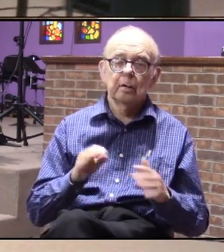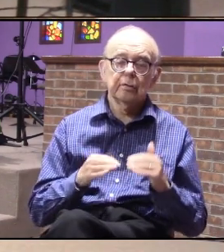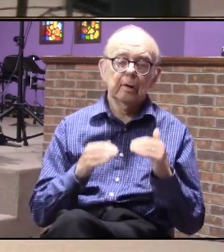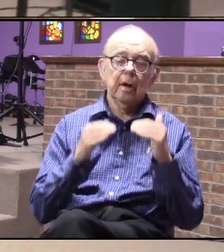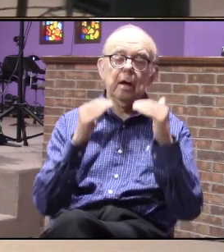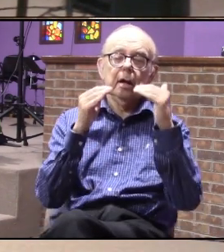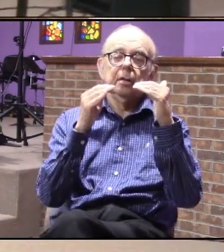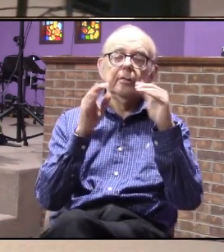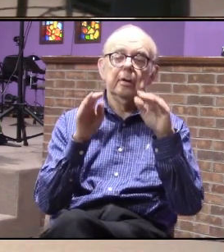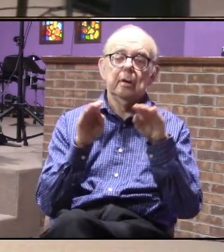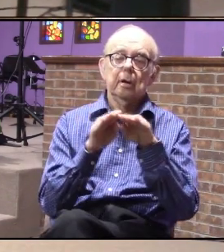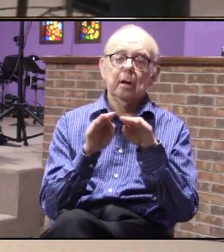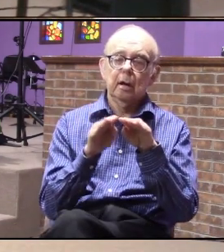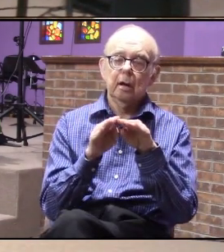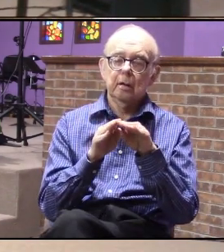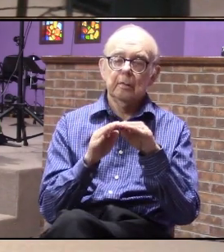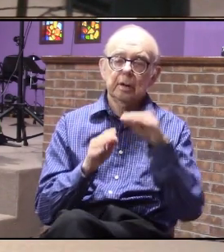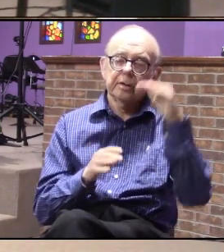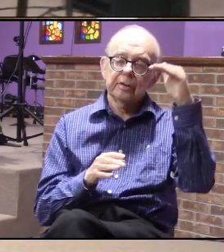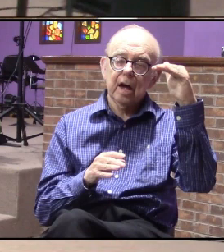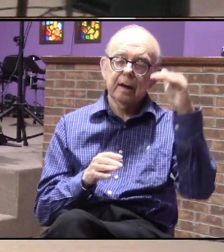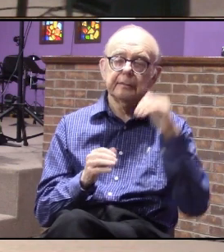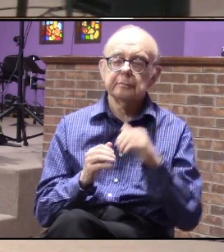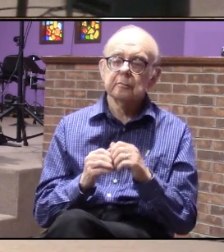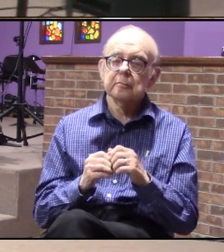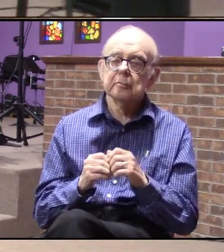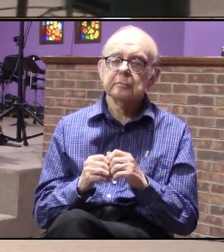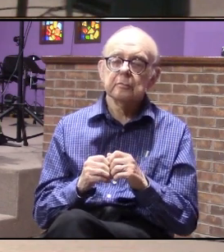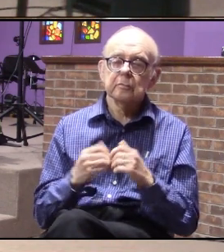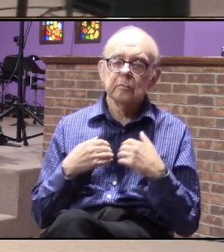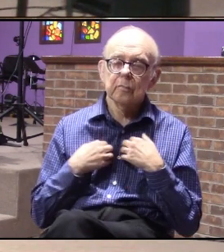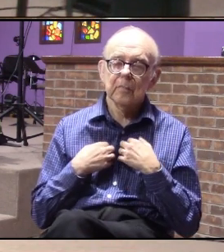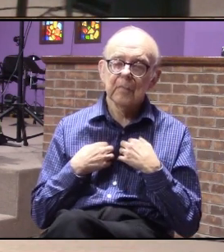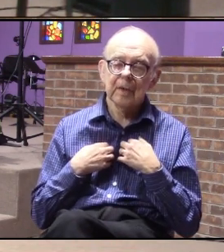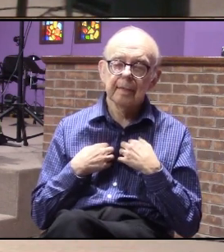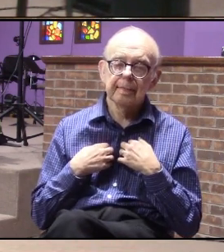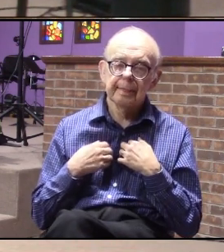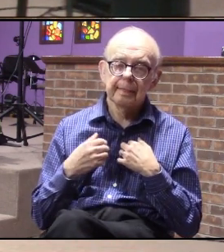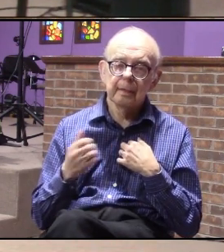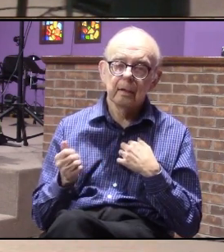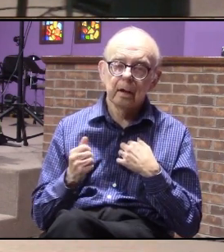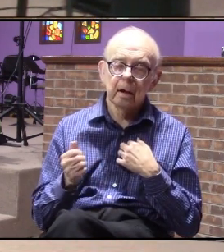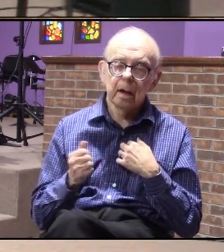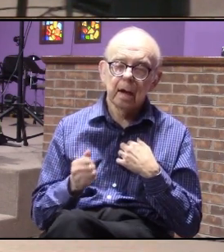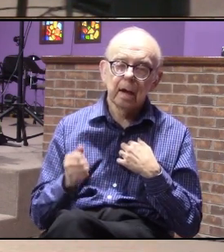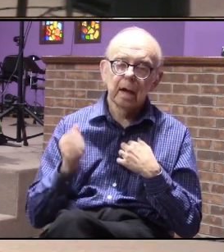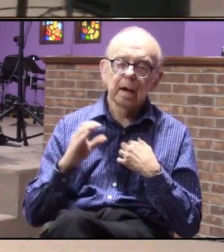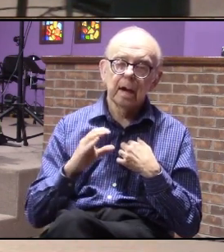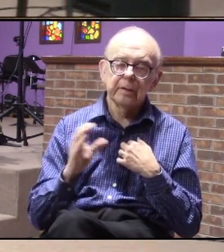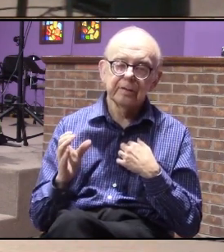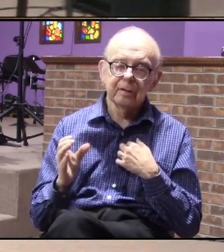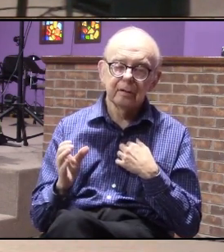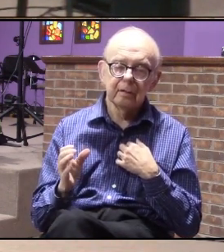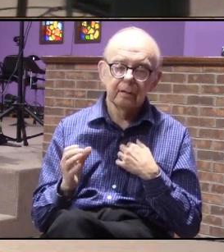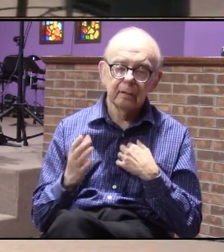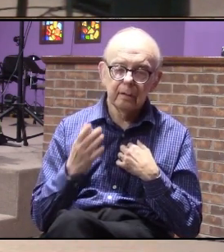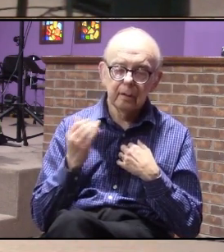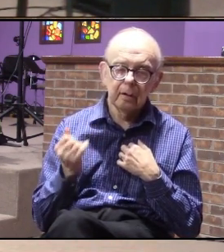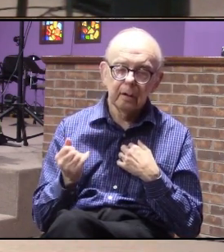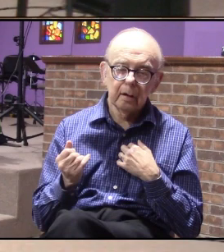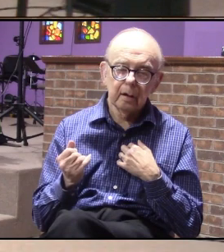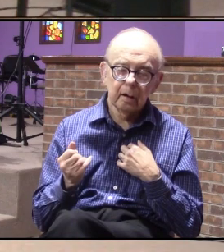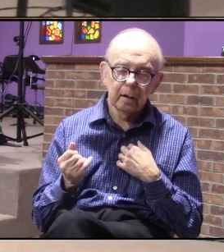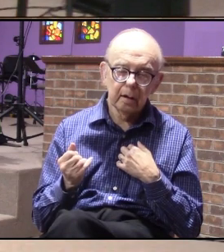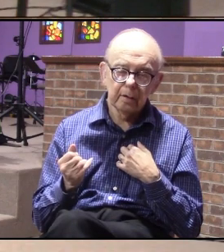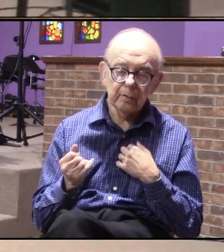floor about this high. It had about 10 air conditioners. I forget how many tons they were,